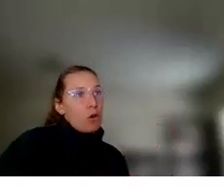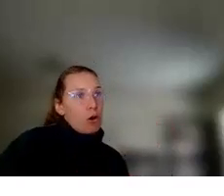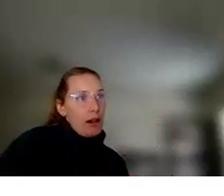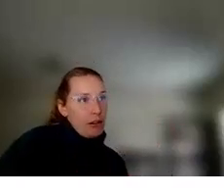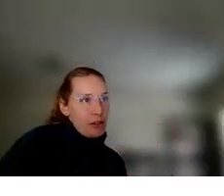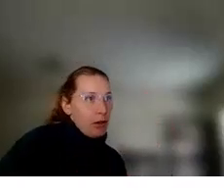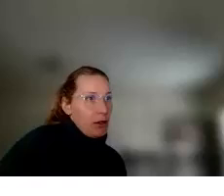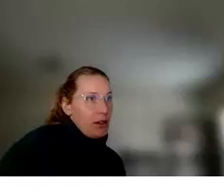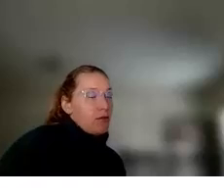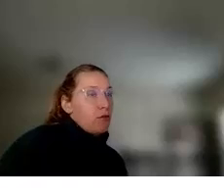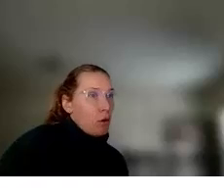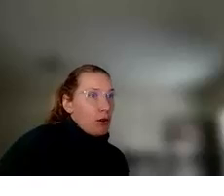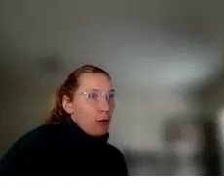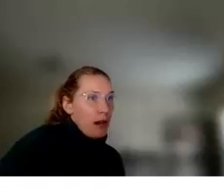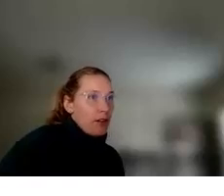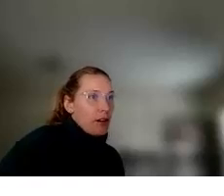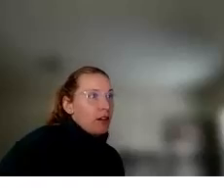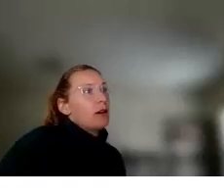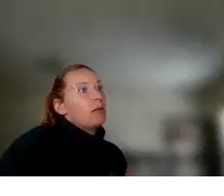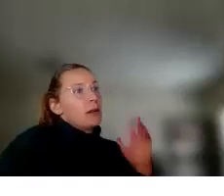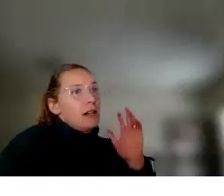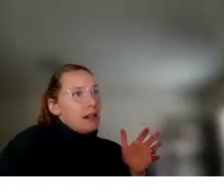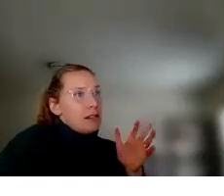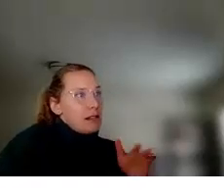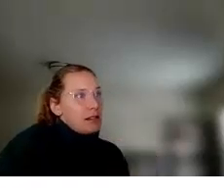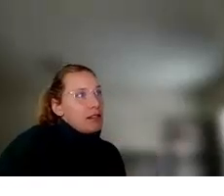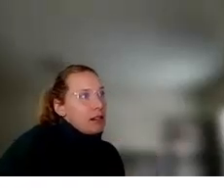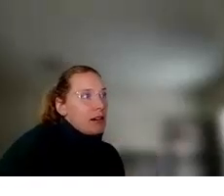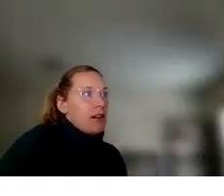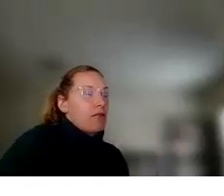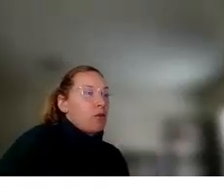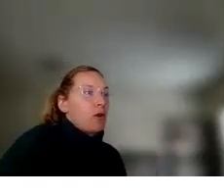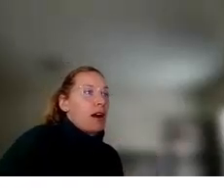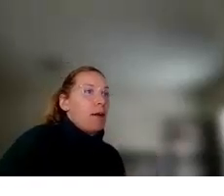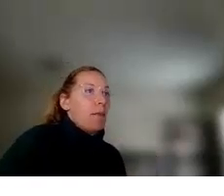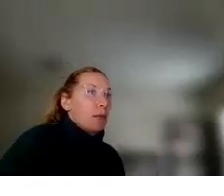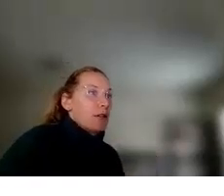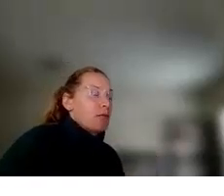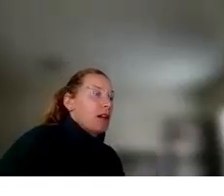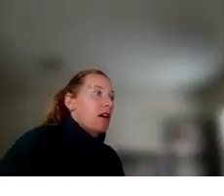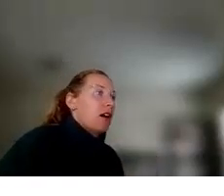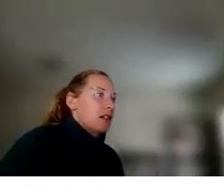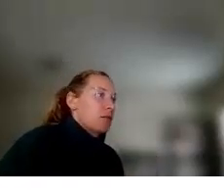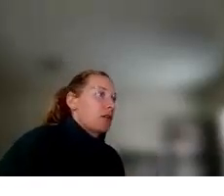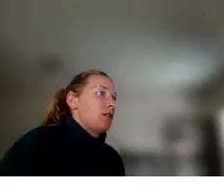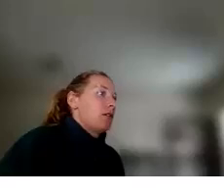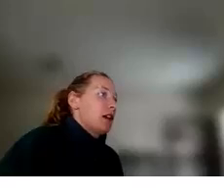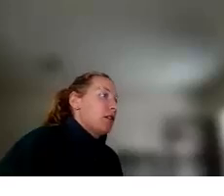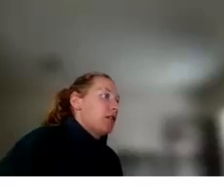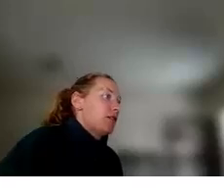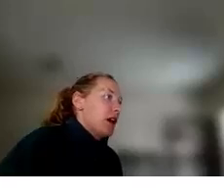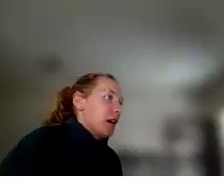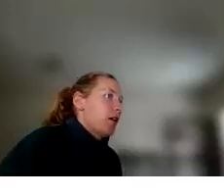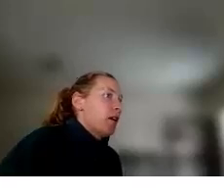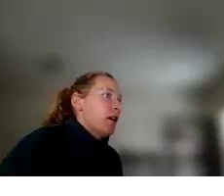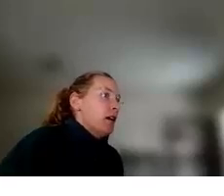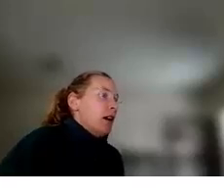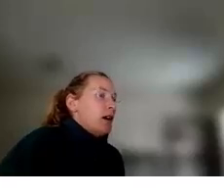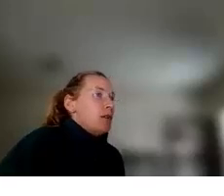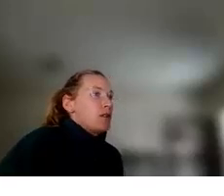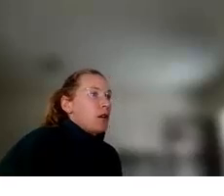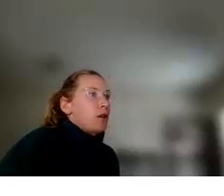necessary for eligibility for the waiver, but it is necessary for a member to meet hospital level of